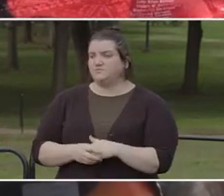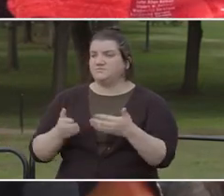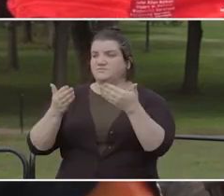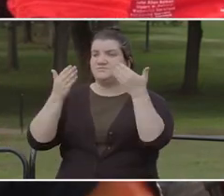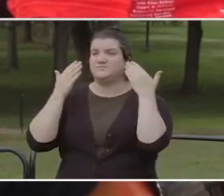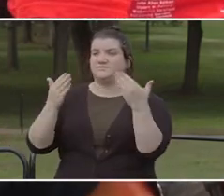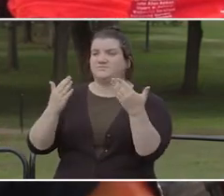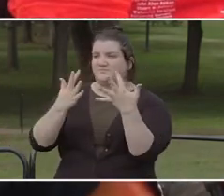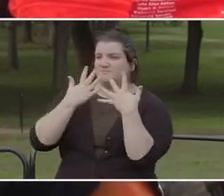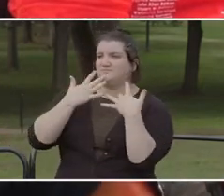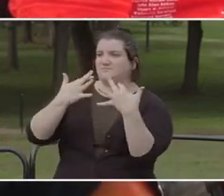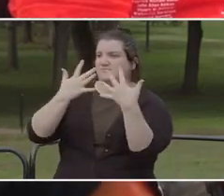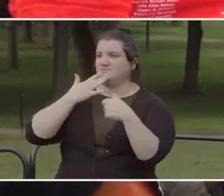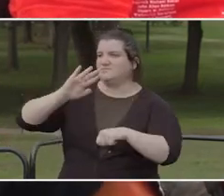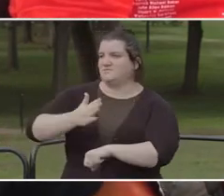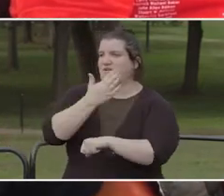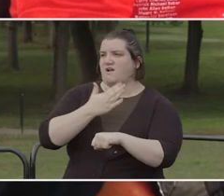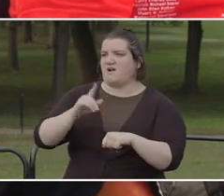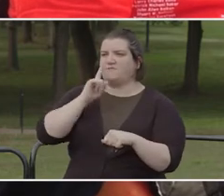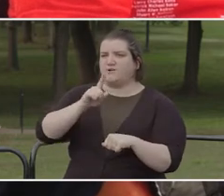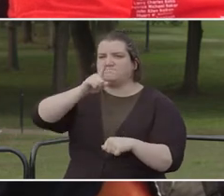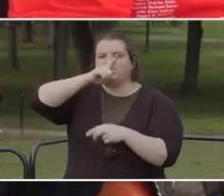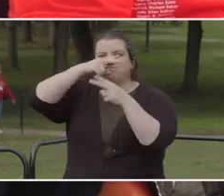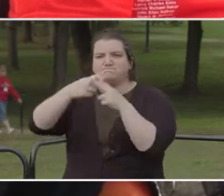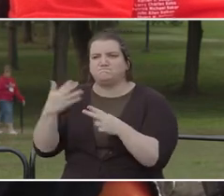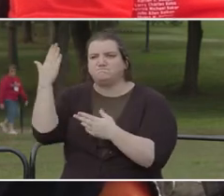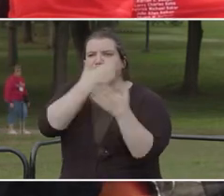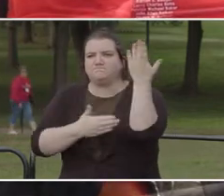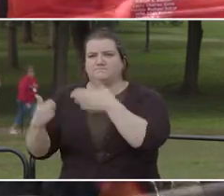Let's all sing a song for the unsung